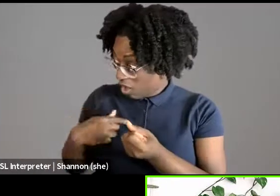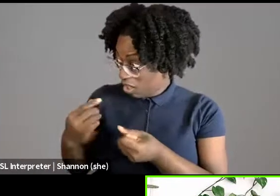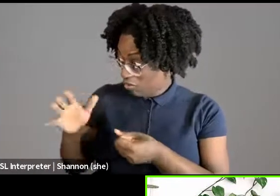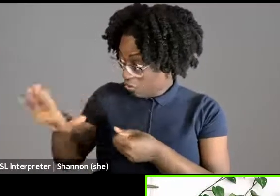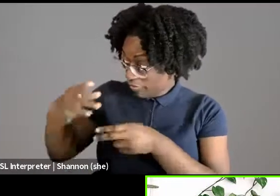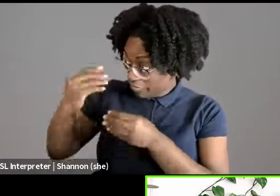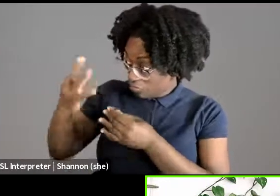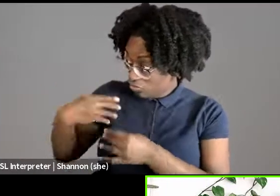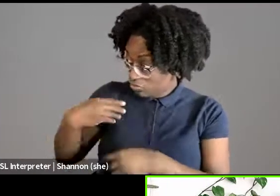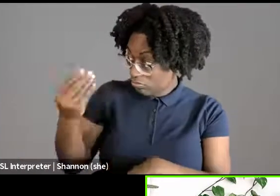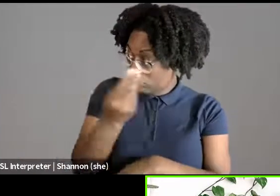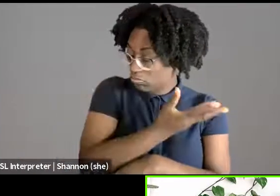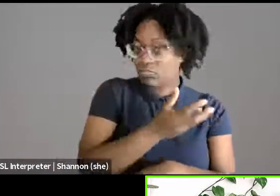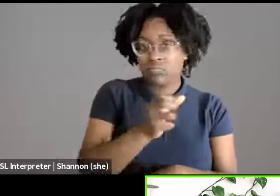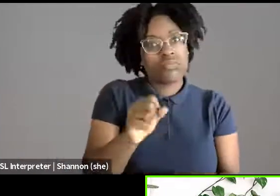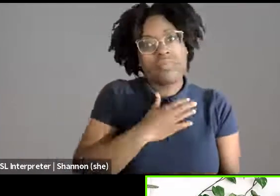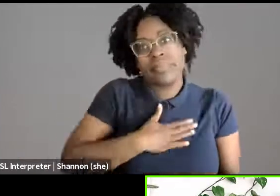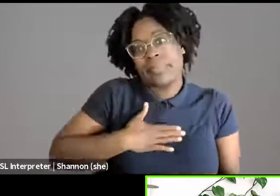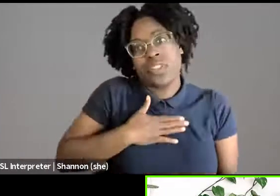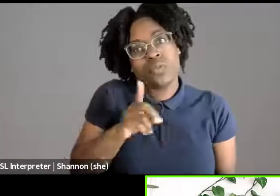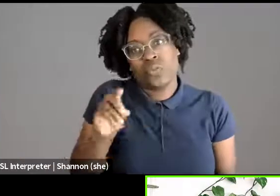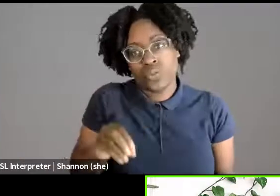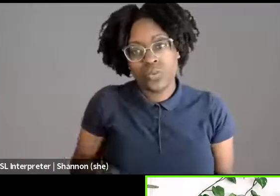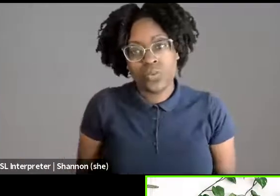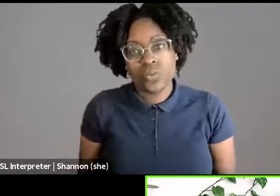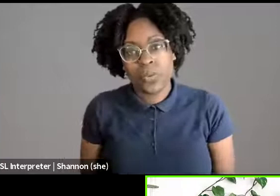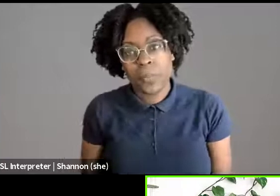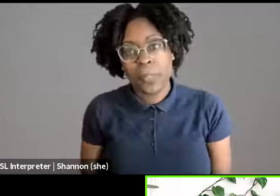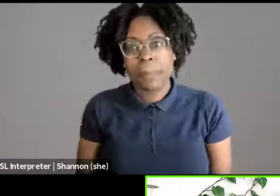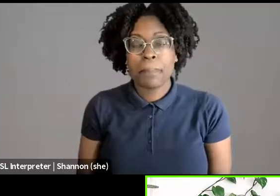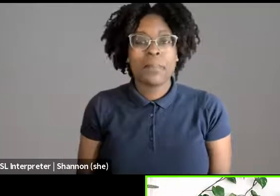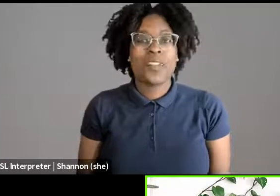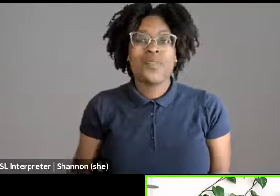to connect, but the main thing is to keep learning and growing.